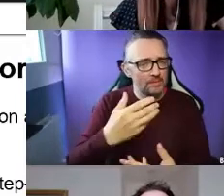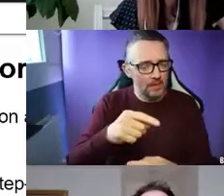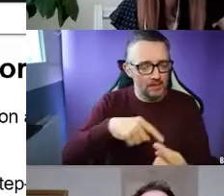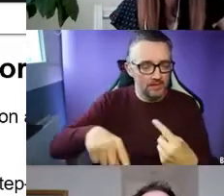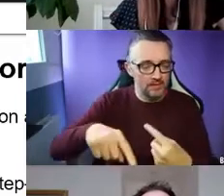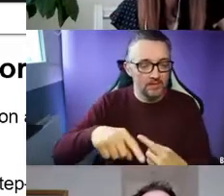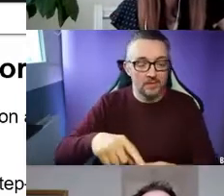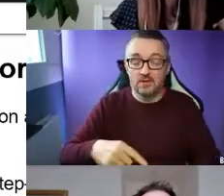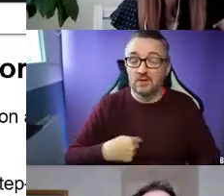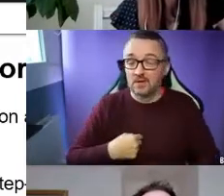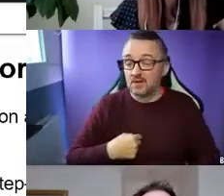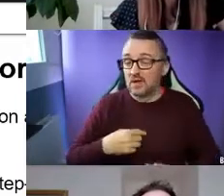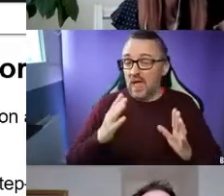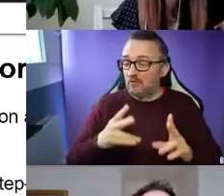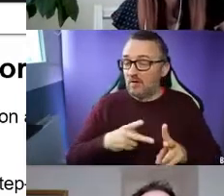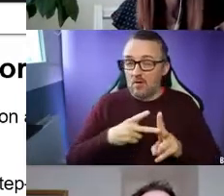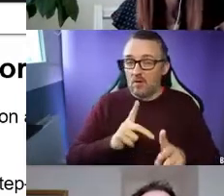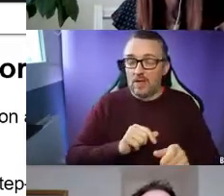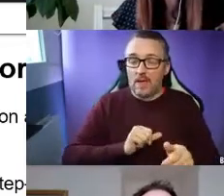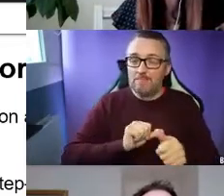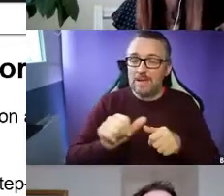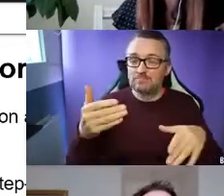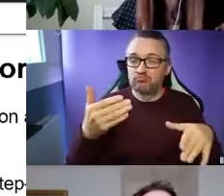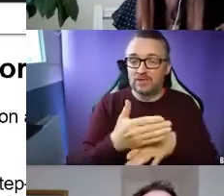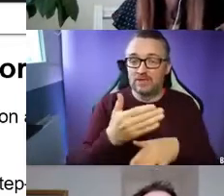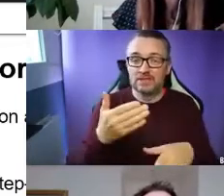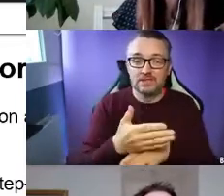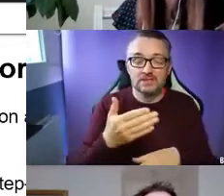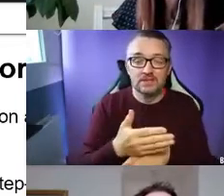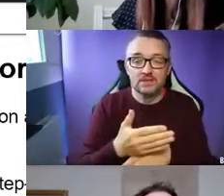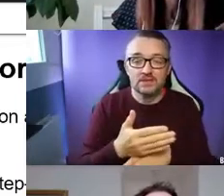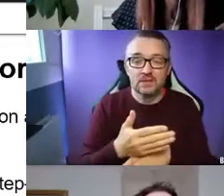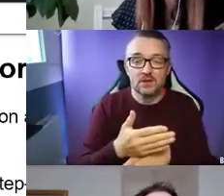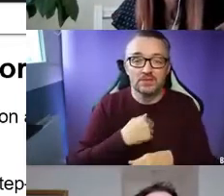practice as we develop our app and website.